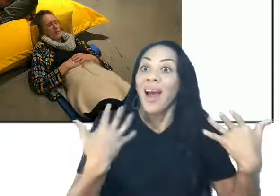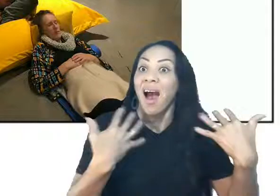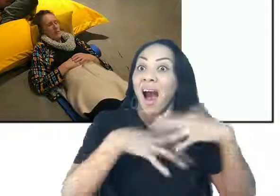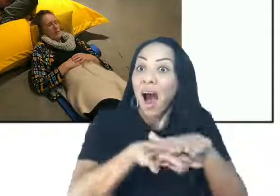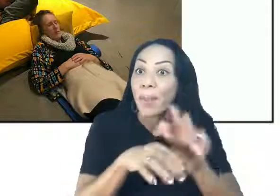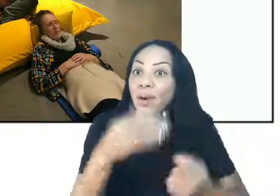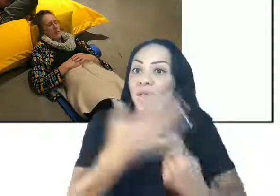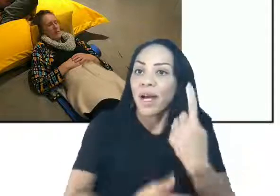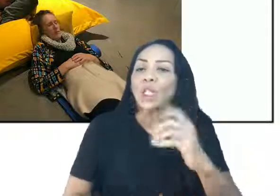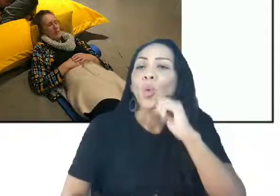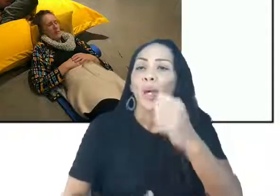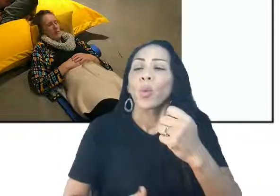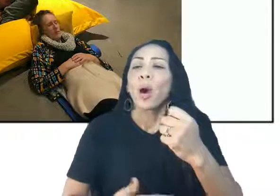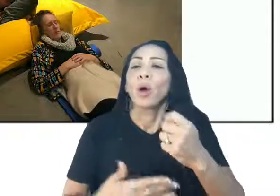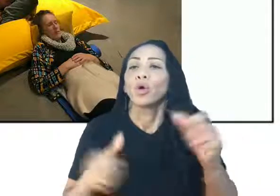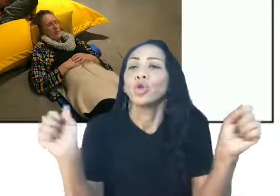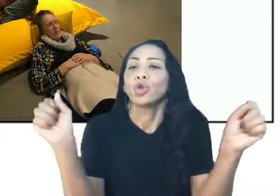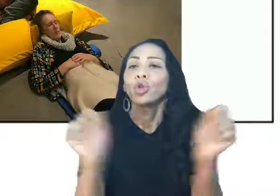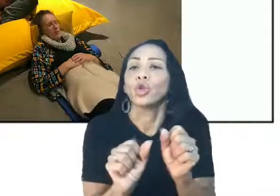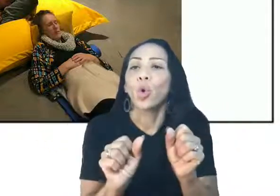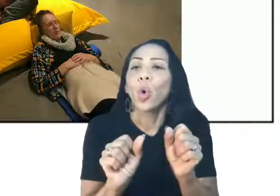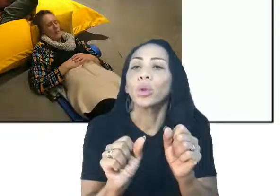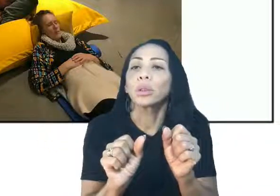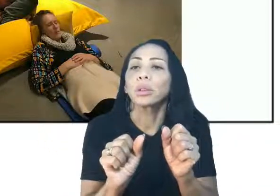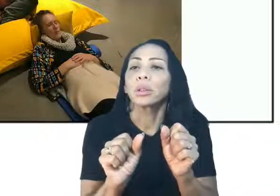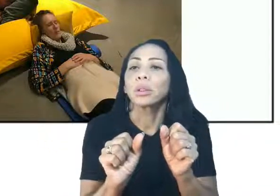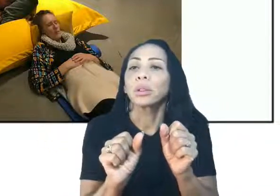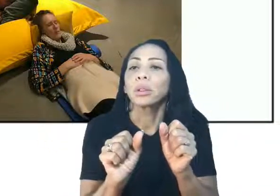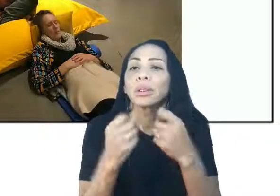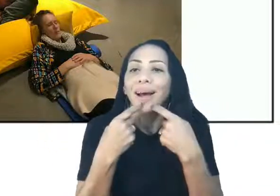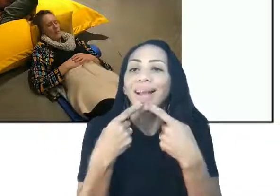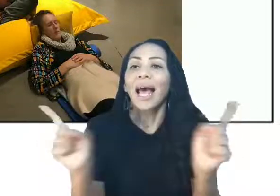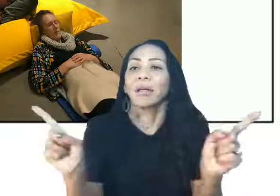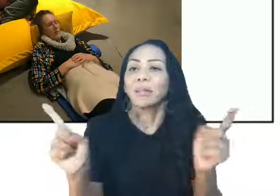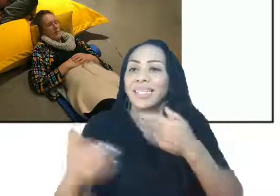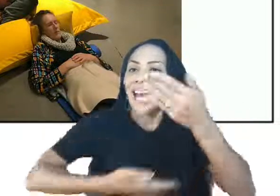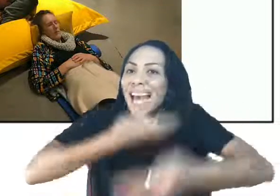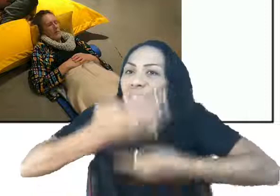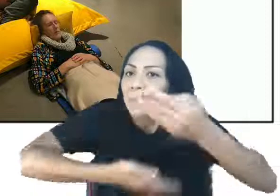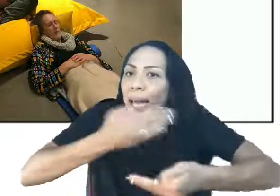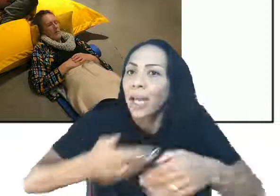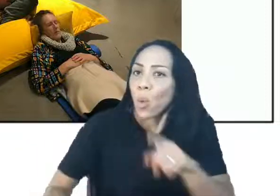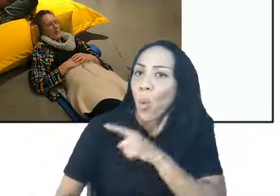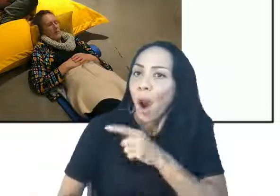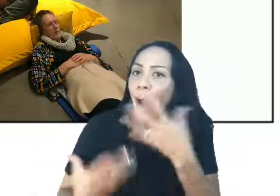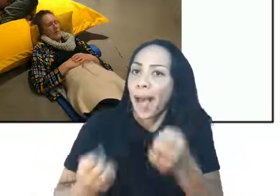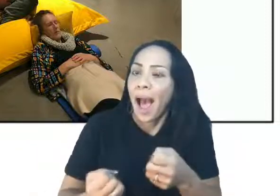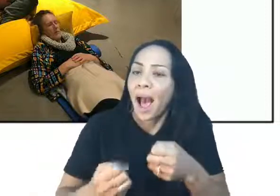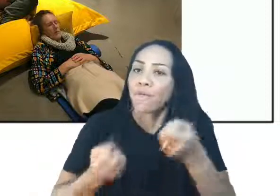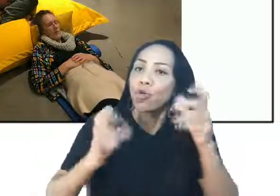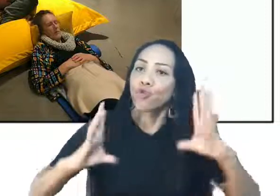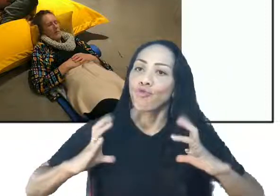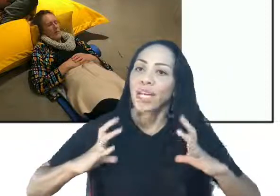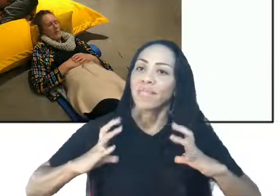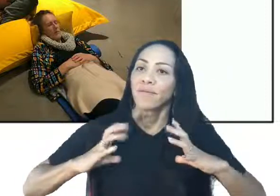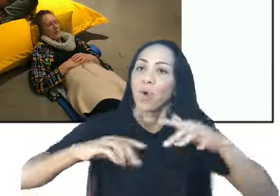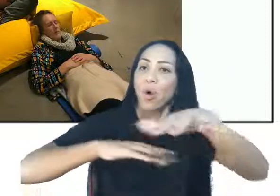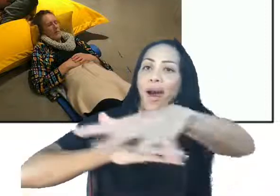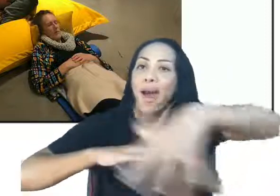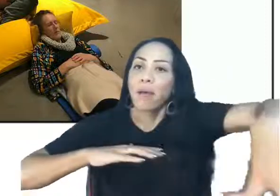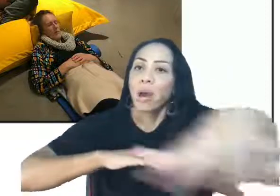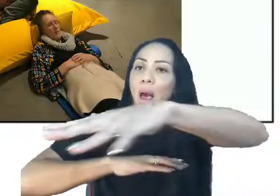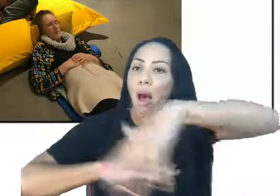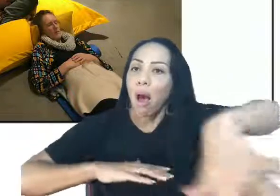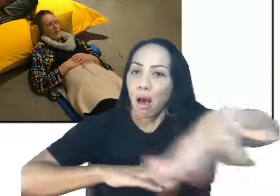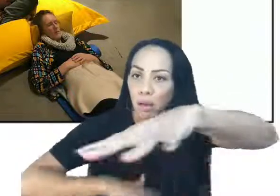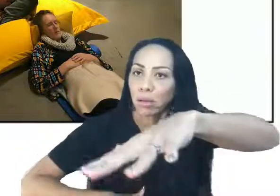beginning explaining why we've got these resting spots, and then people don't spend the whole time thinking what is going on here. And then we've been joined